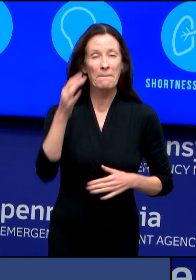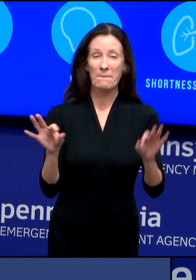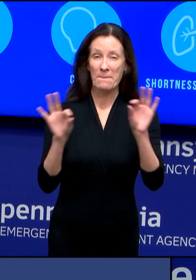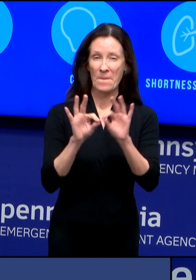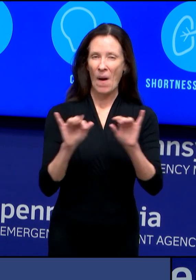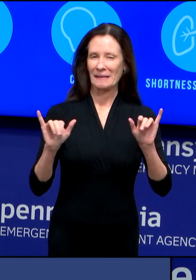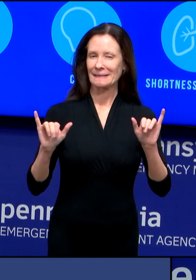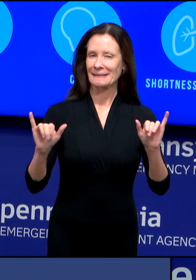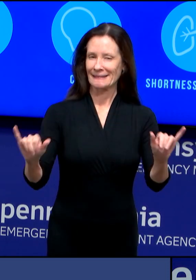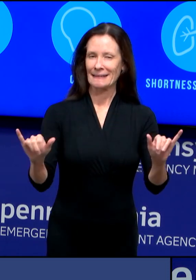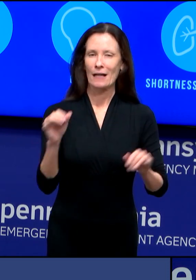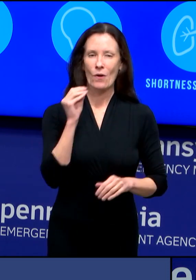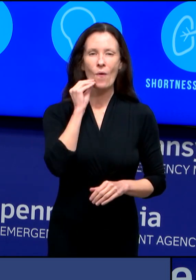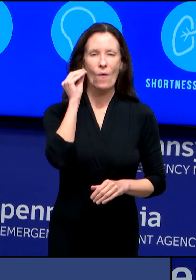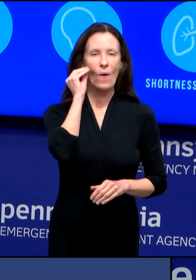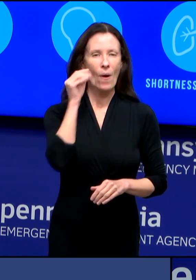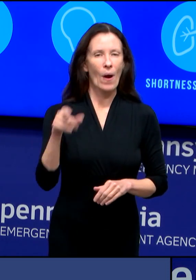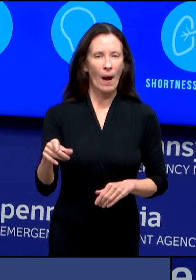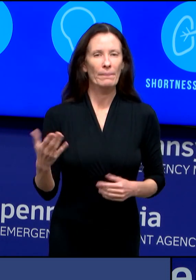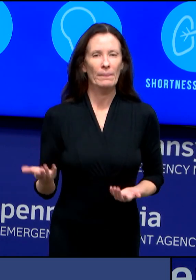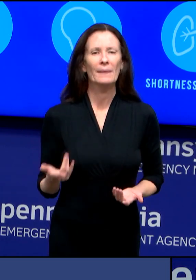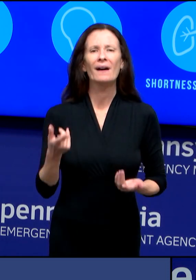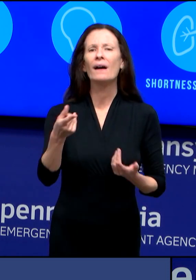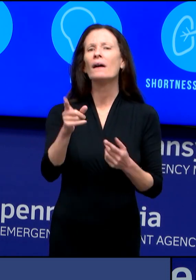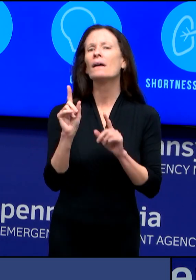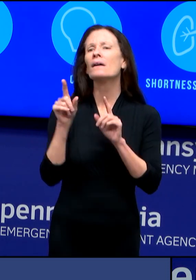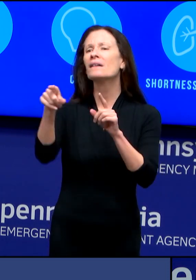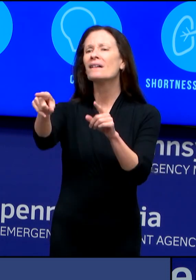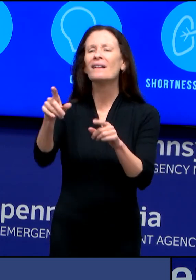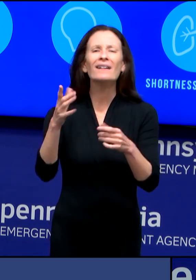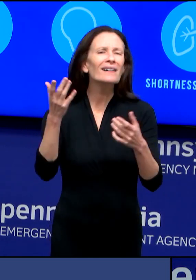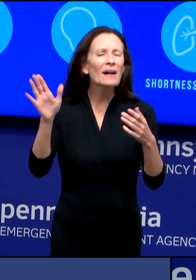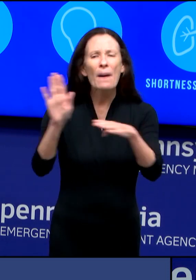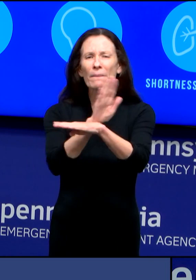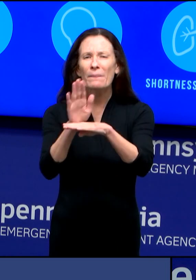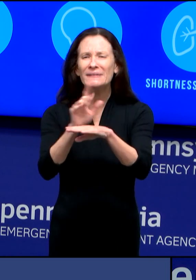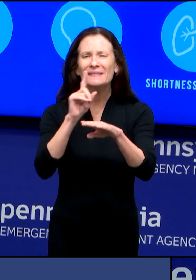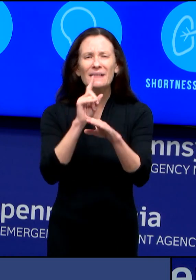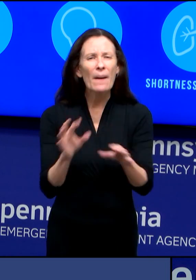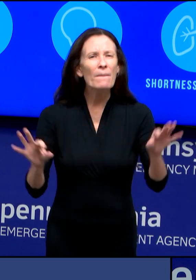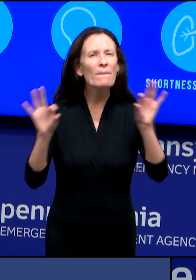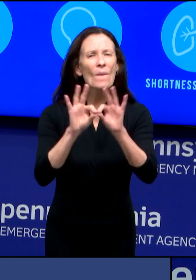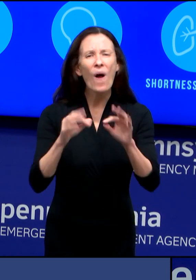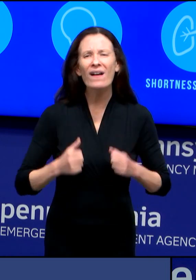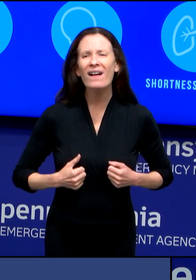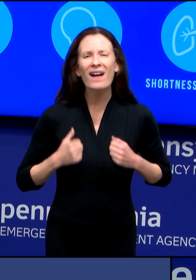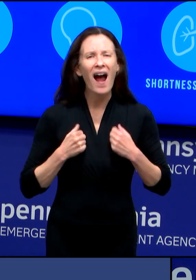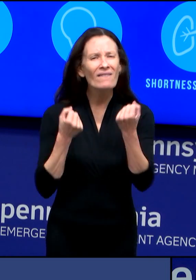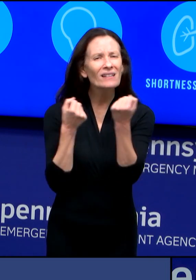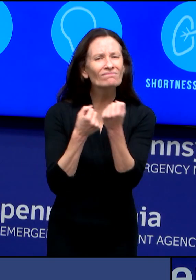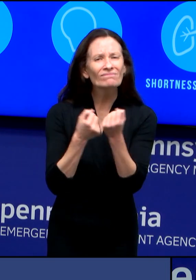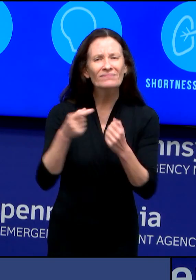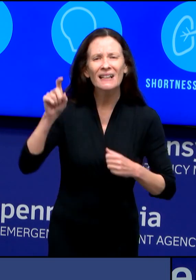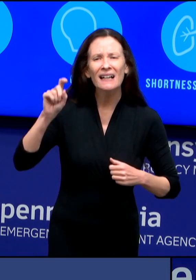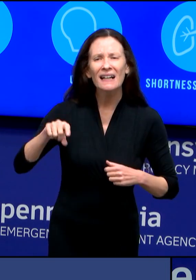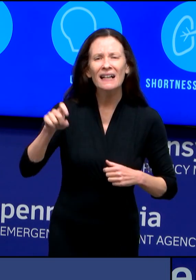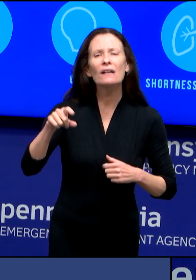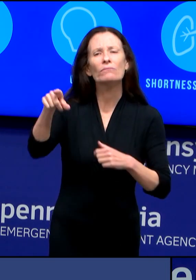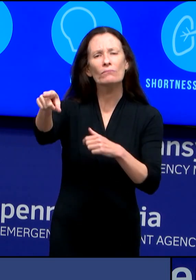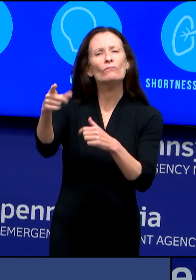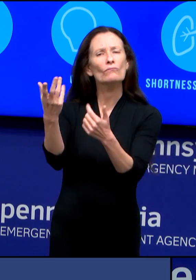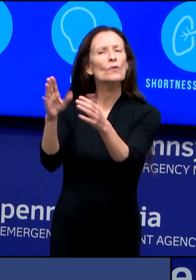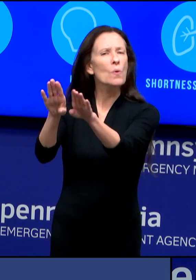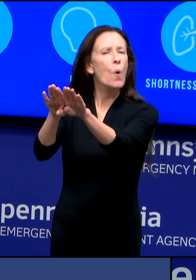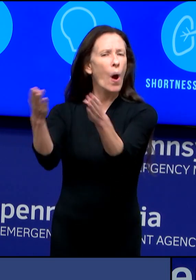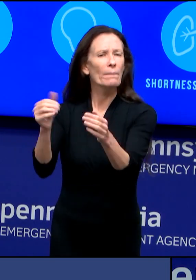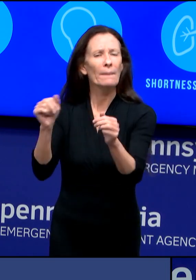life-supporting, if you have an employee with symptoms, please tell them to stay home.